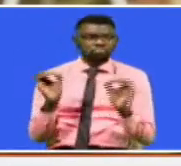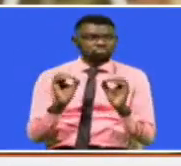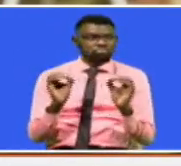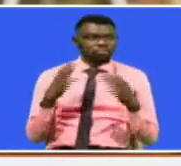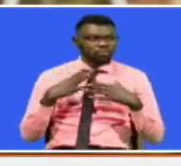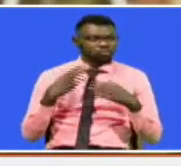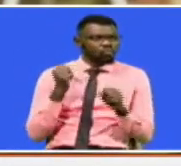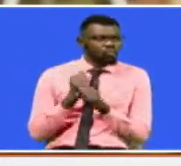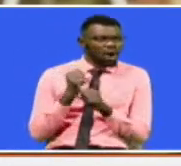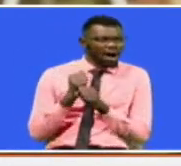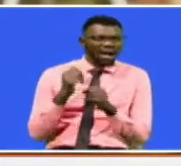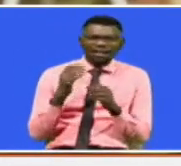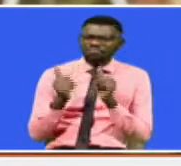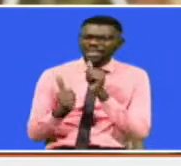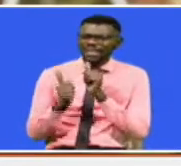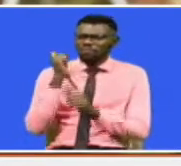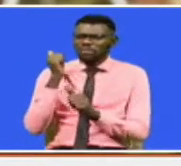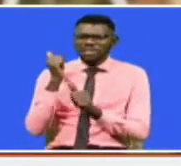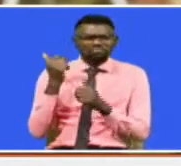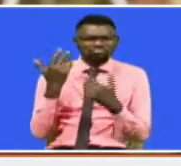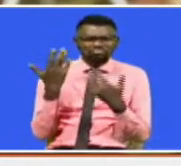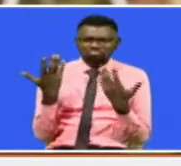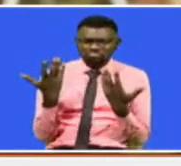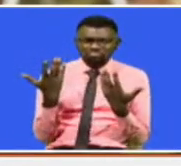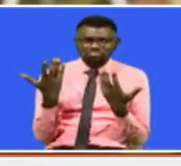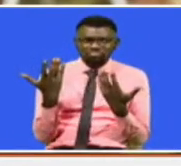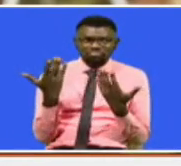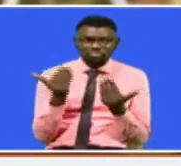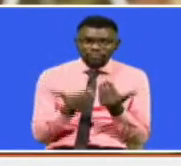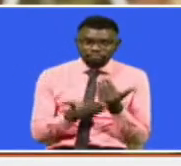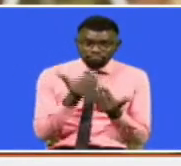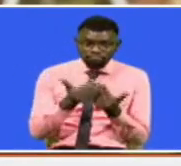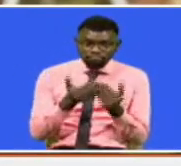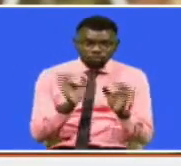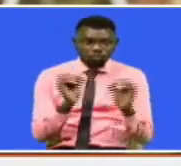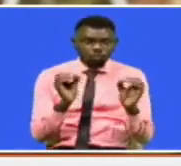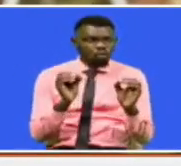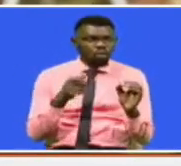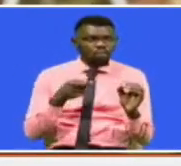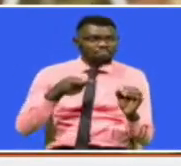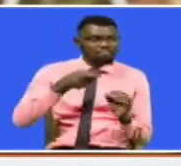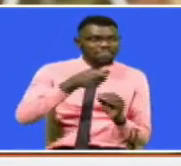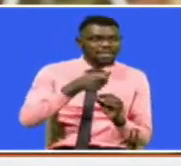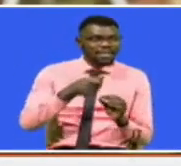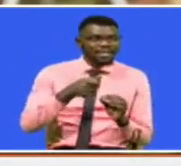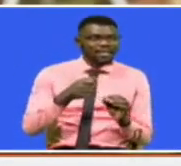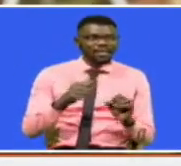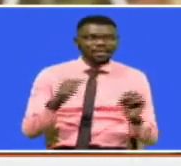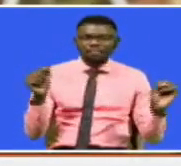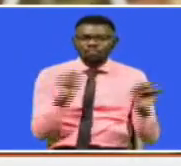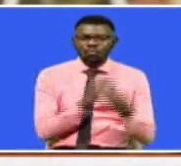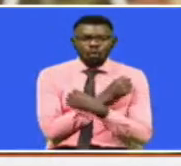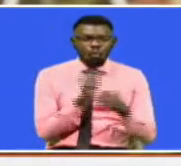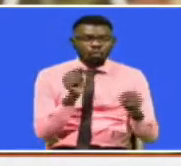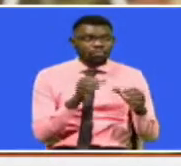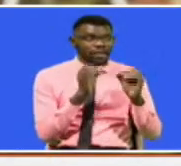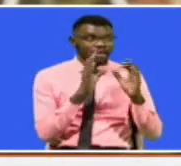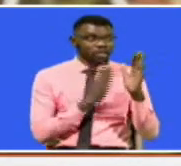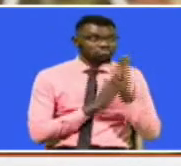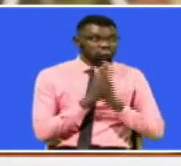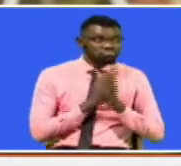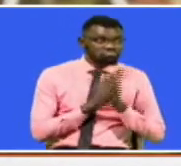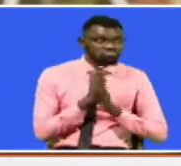work, you should not be putting them on a public payroll if they're not interested in providing